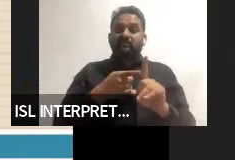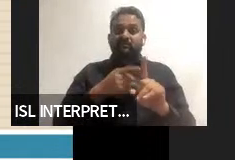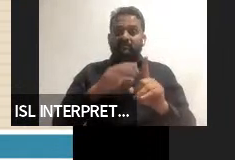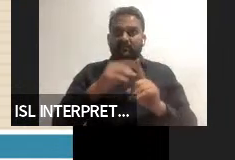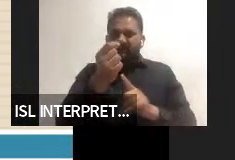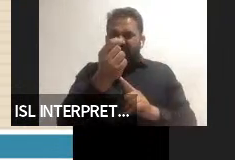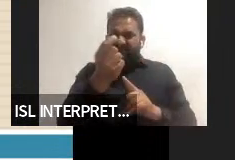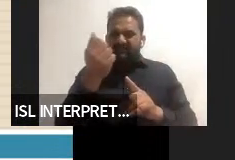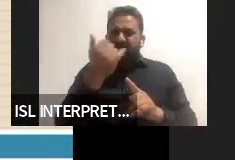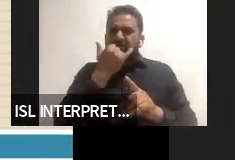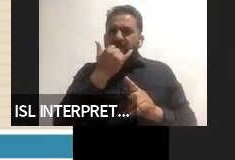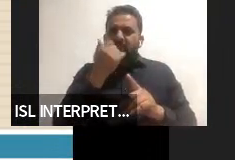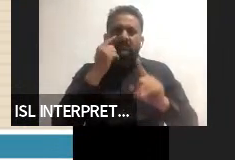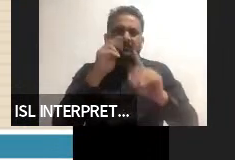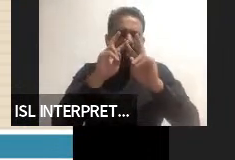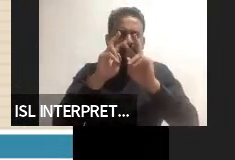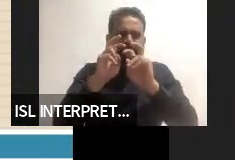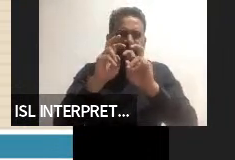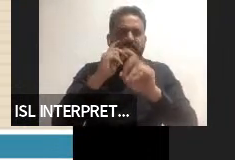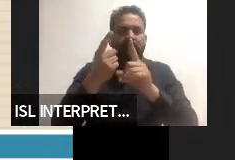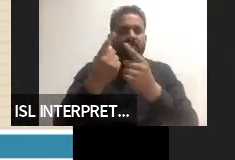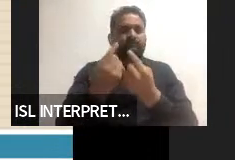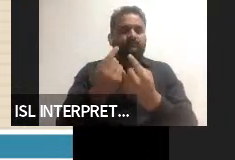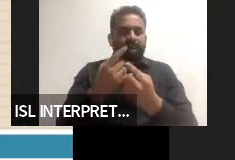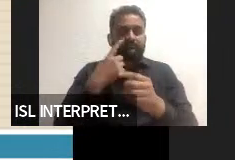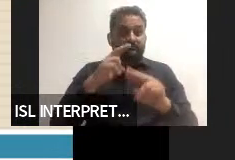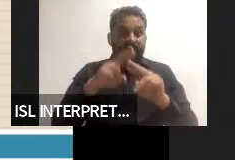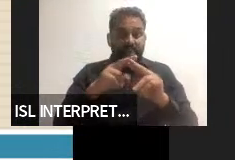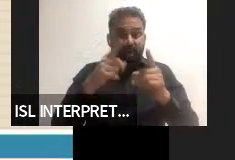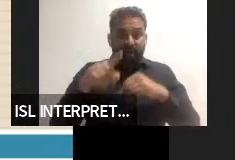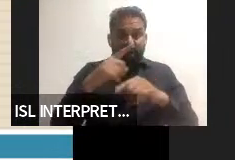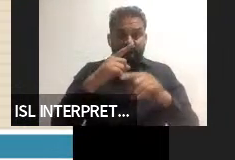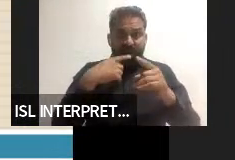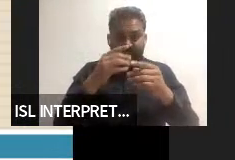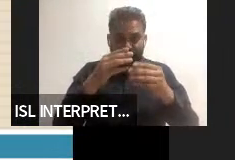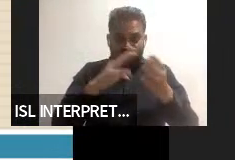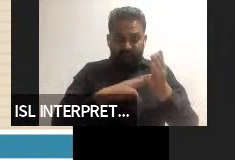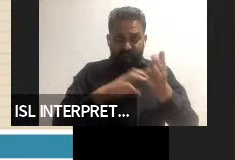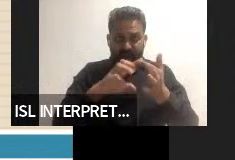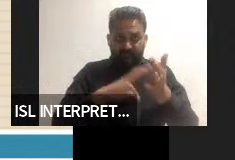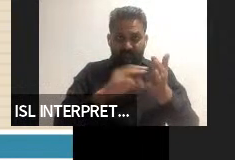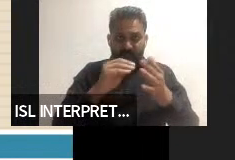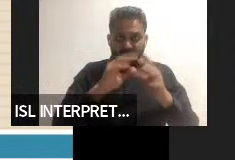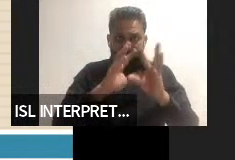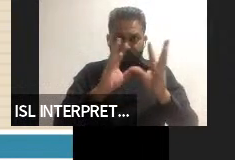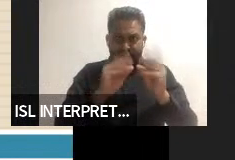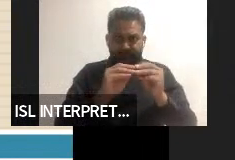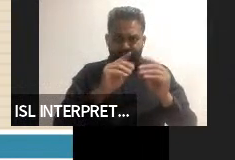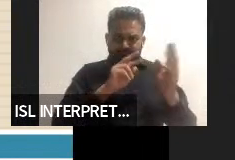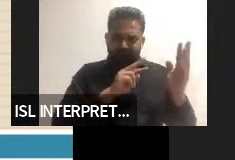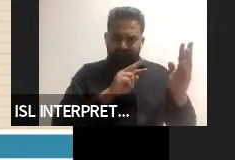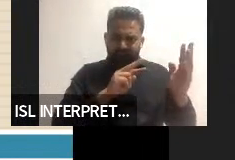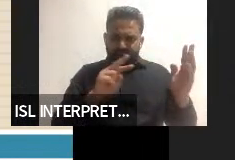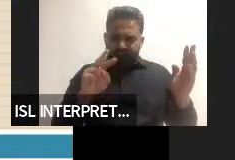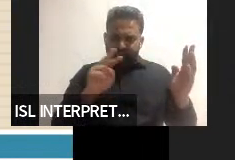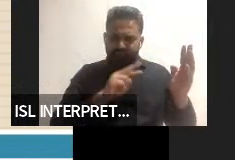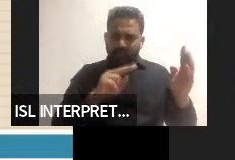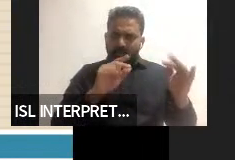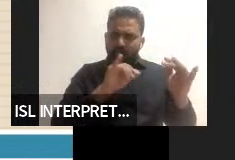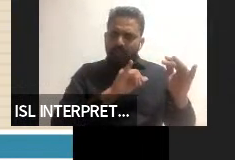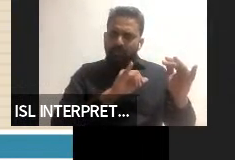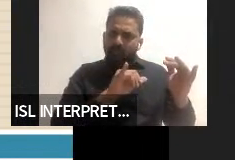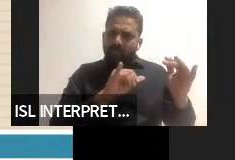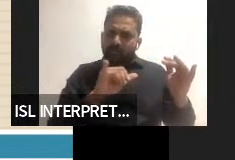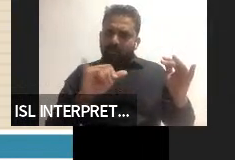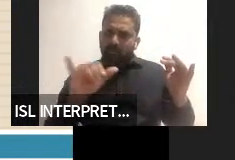checked. So if this two memoranda is very close, then one memoranda is very consistent and another is not,